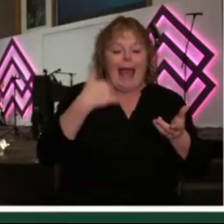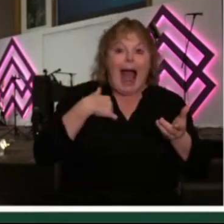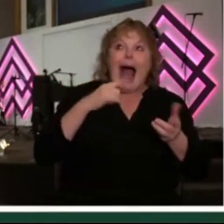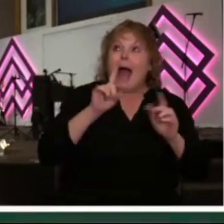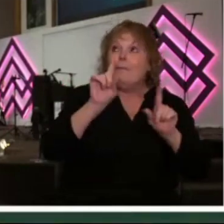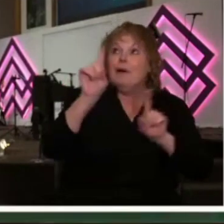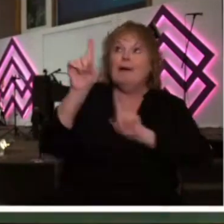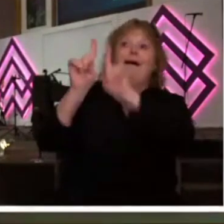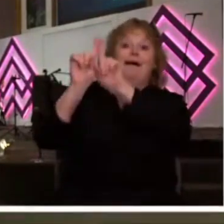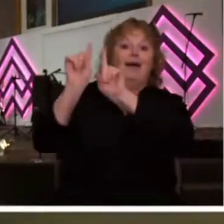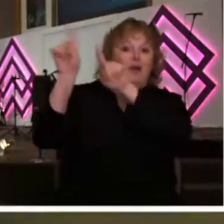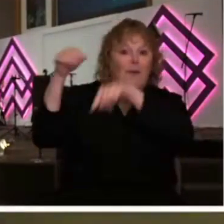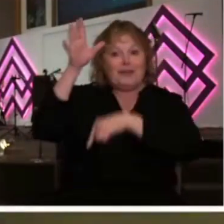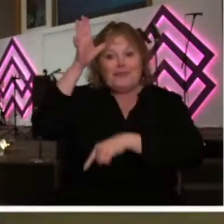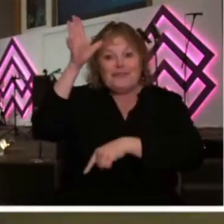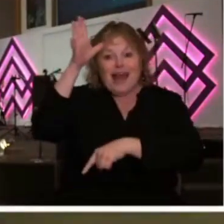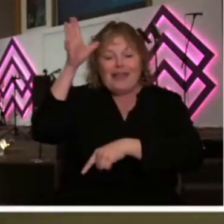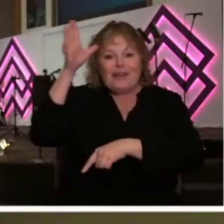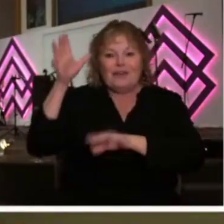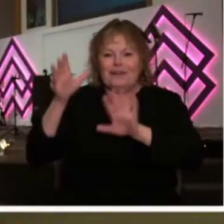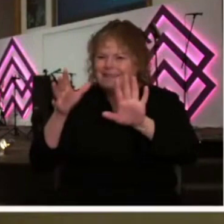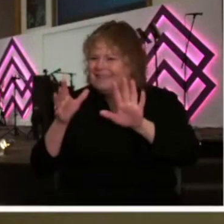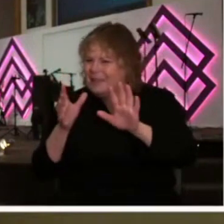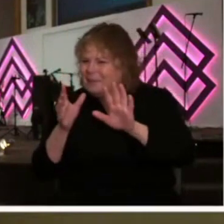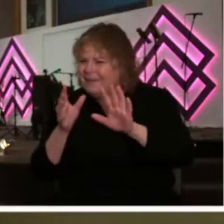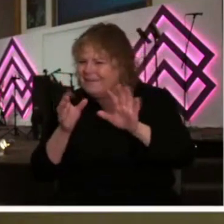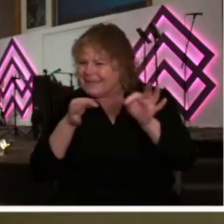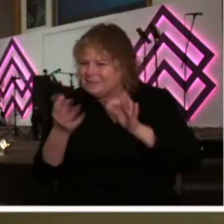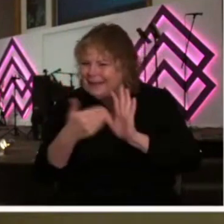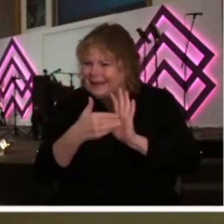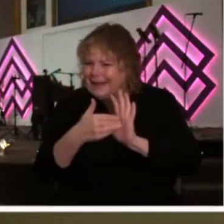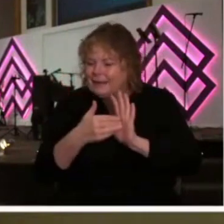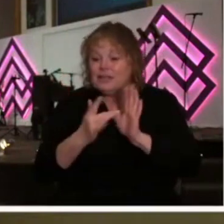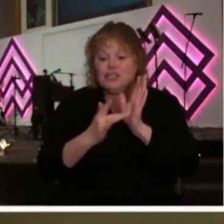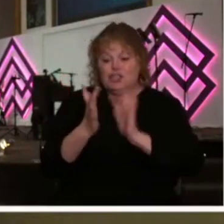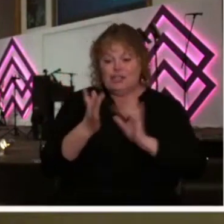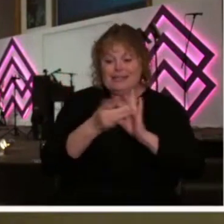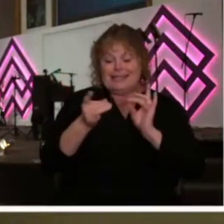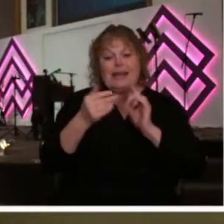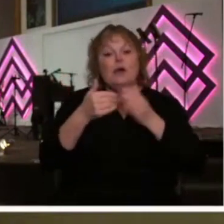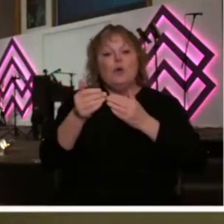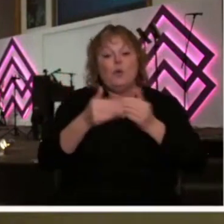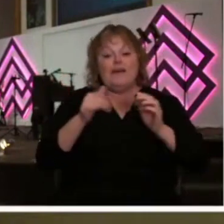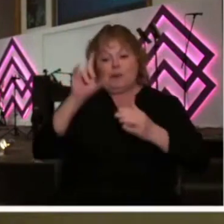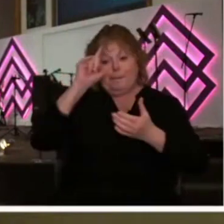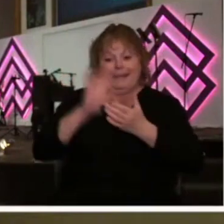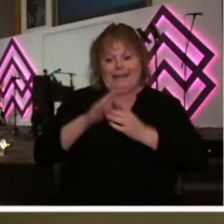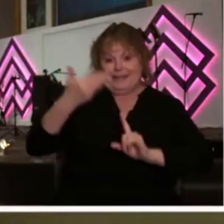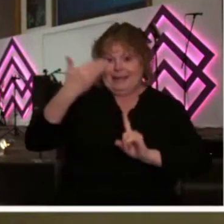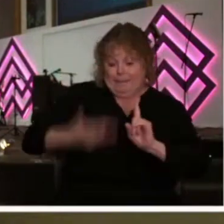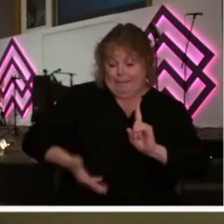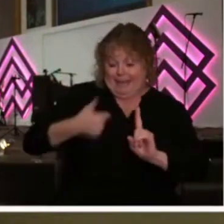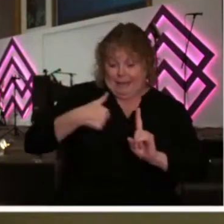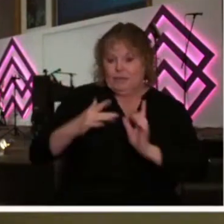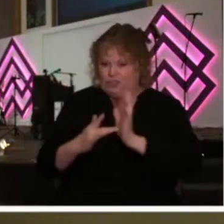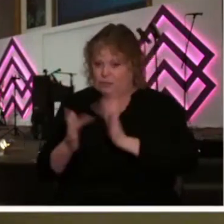Let me restate that for you. Whoever believes in Me will do the works I've been